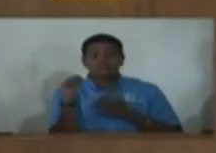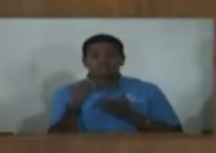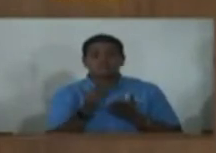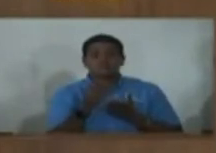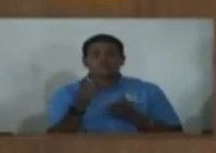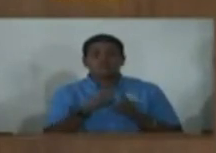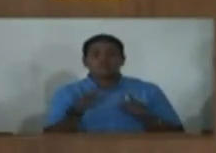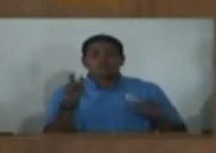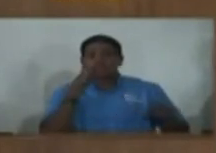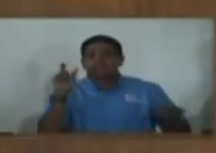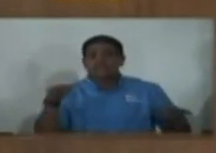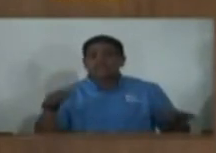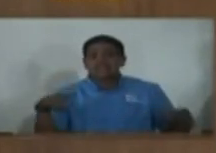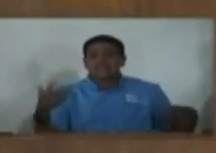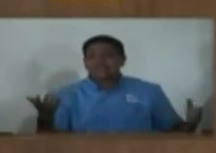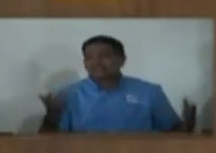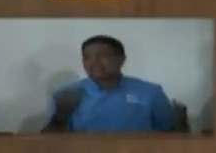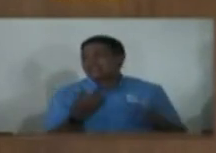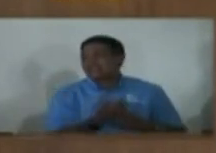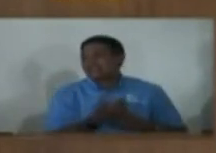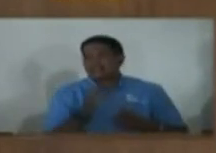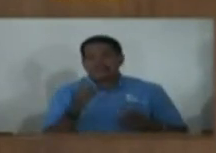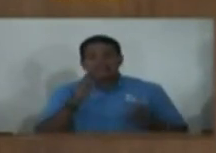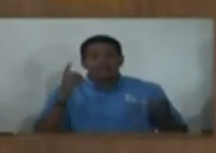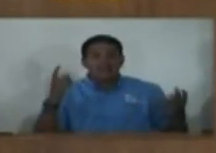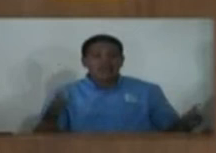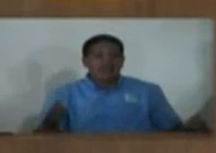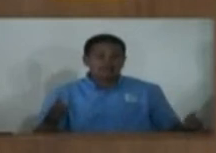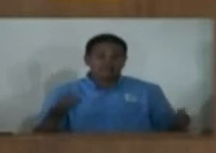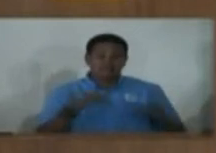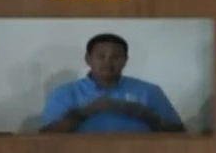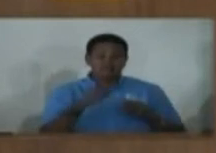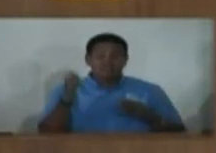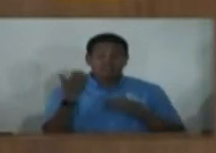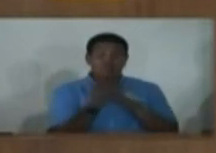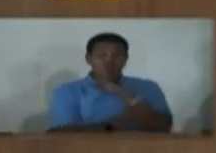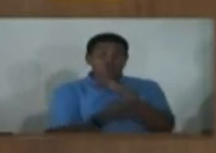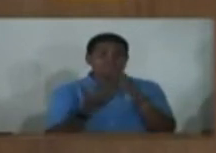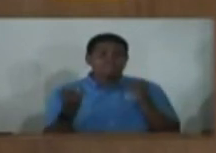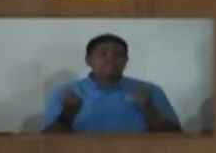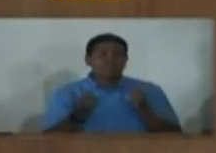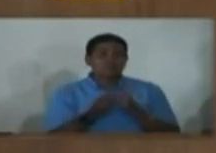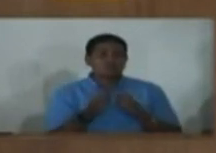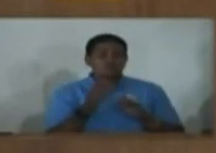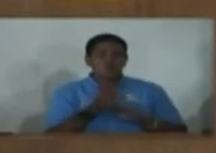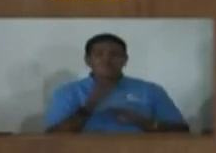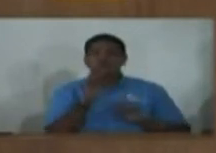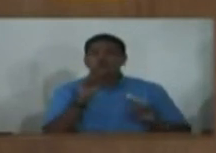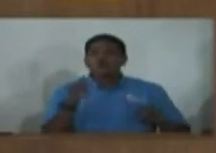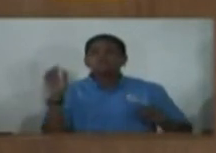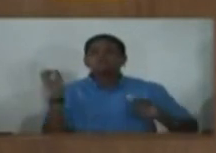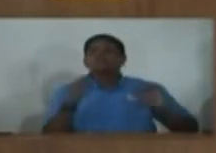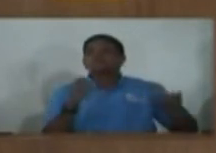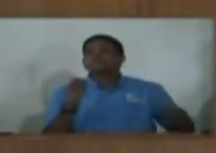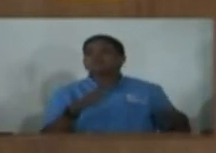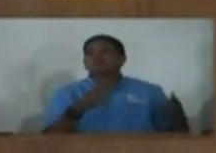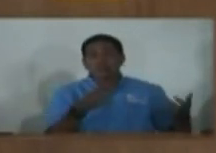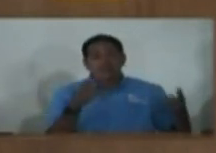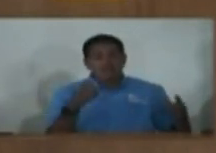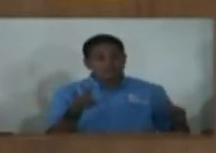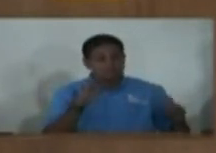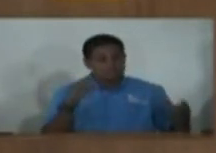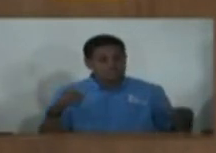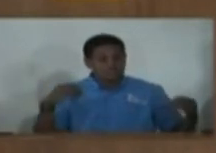don't in fact need, and that may well happen in other countries which over-ordered. You know, as the